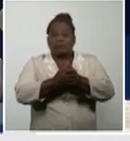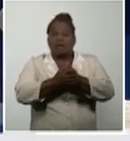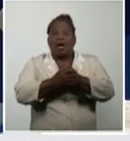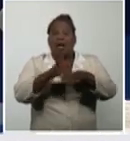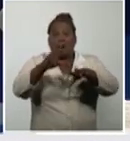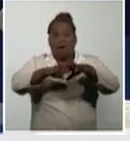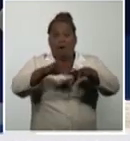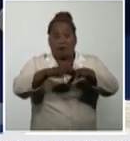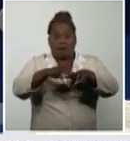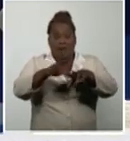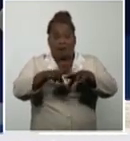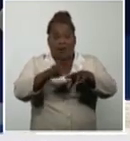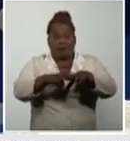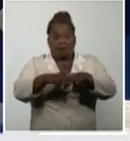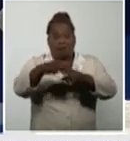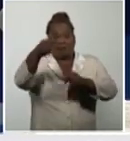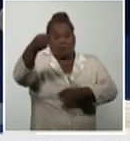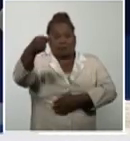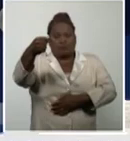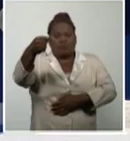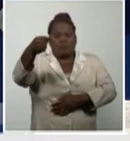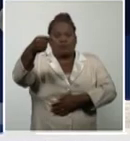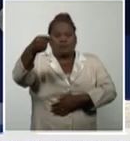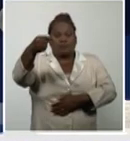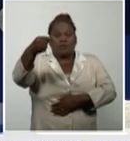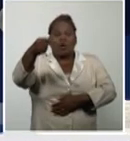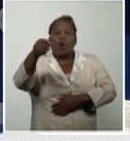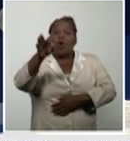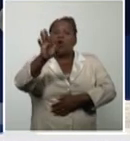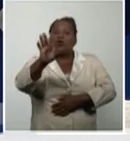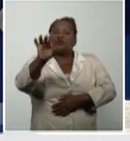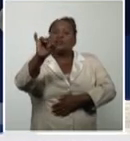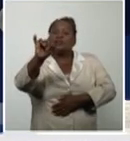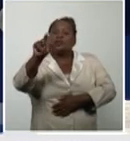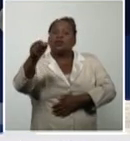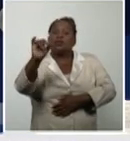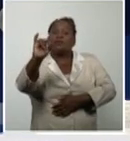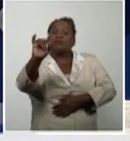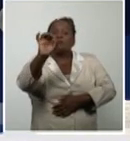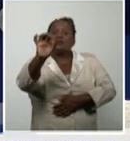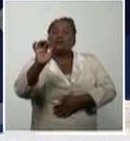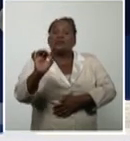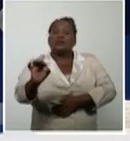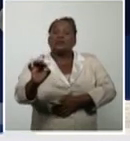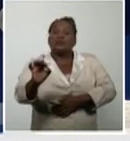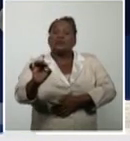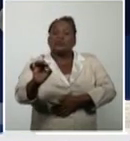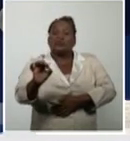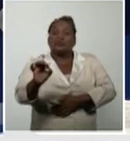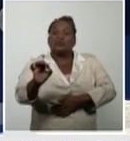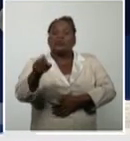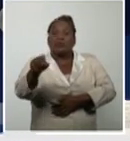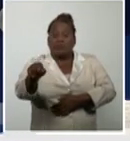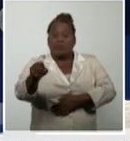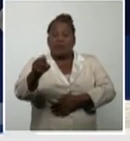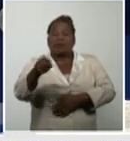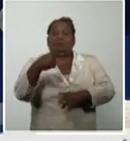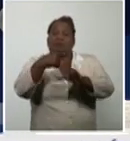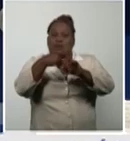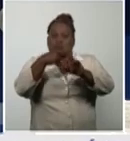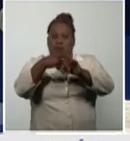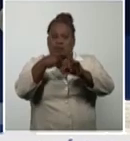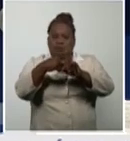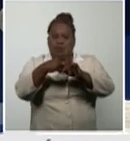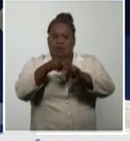By province, Havana is in first place. Havana has 86.6% of the 15 cases